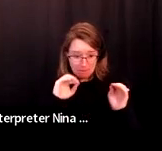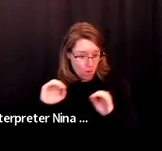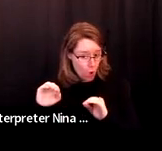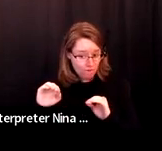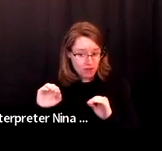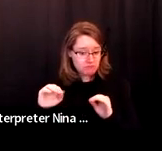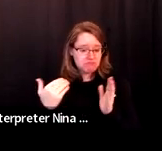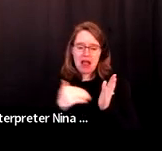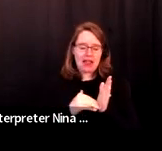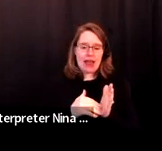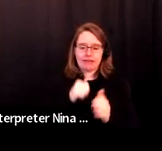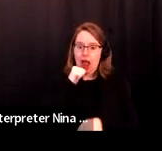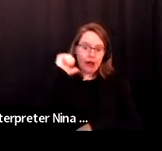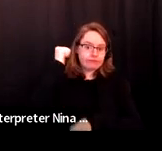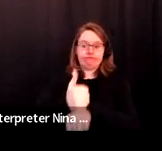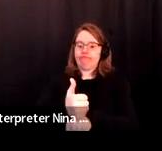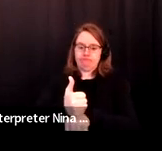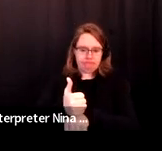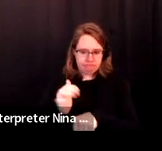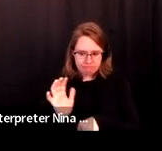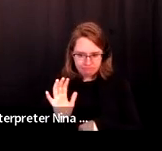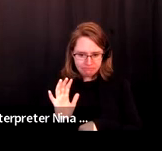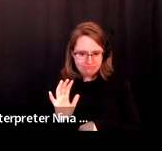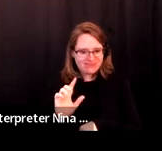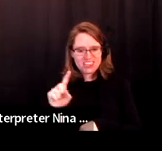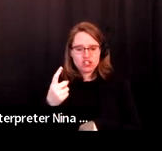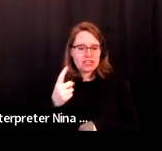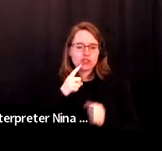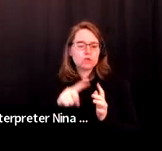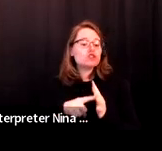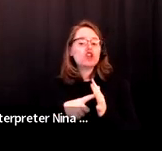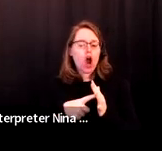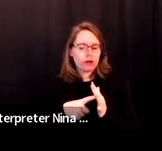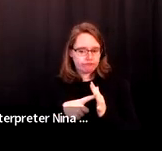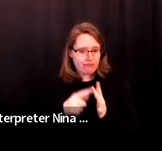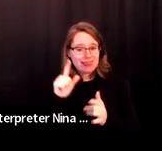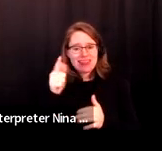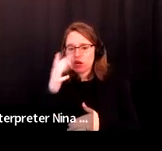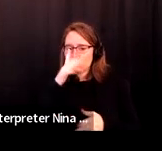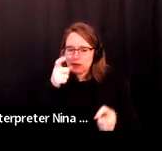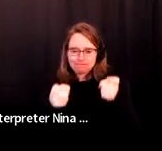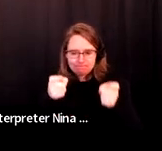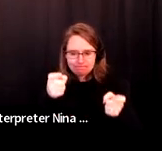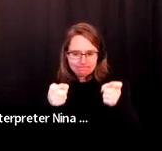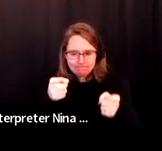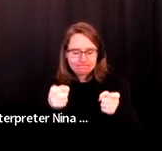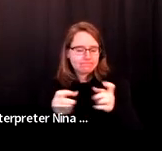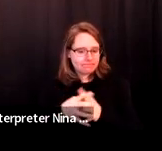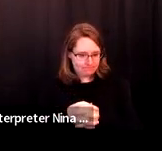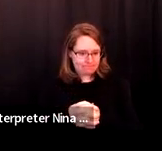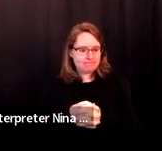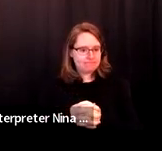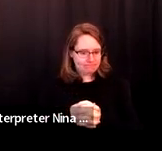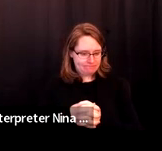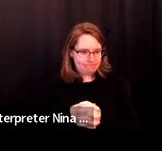this is set in stone today. This is just our starting point as we start to come up with a vision together for phase 2 and that roadmap that you'll